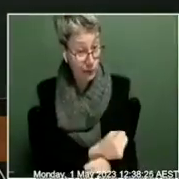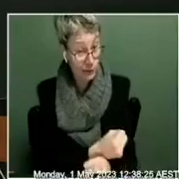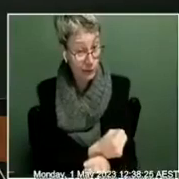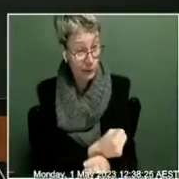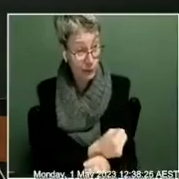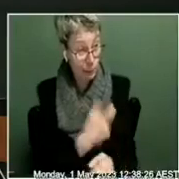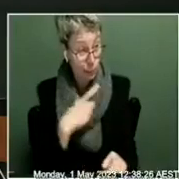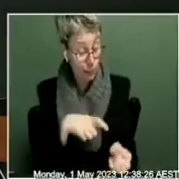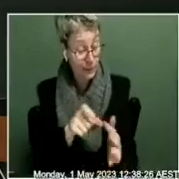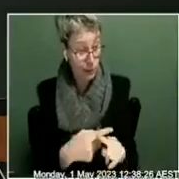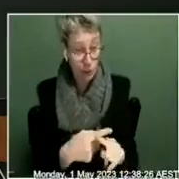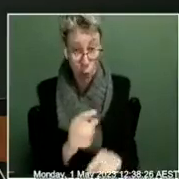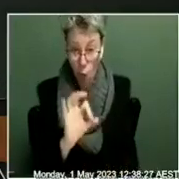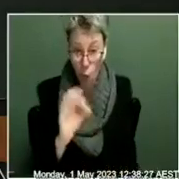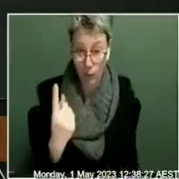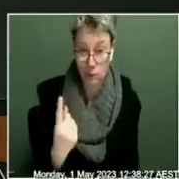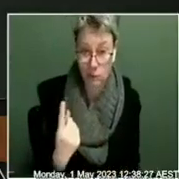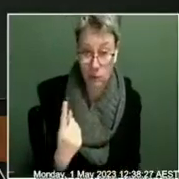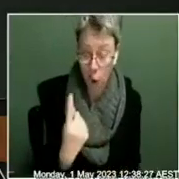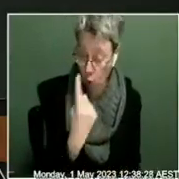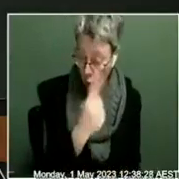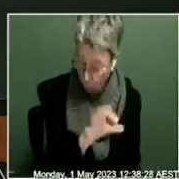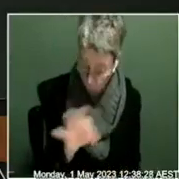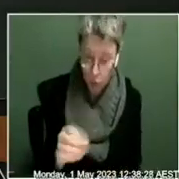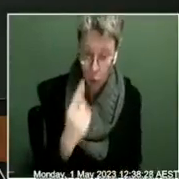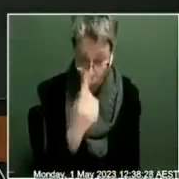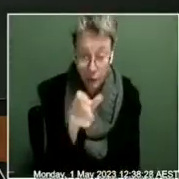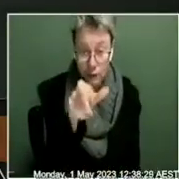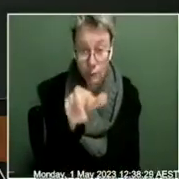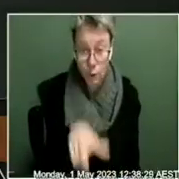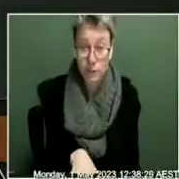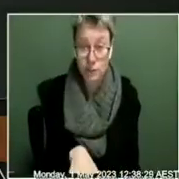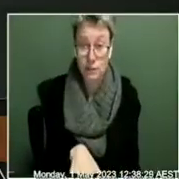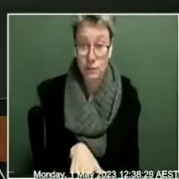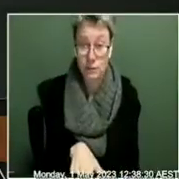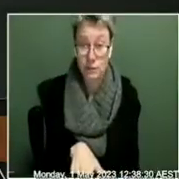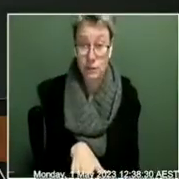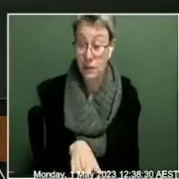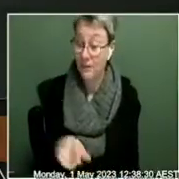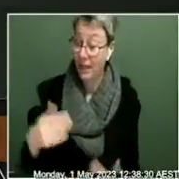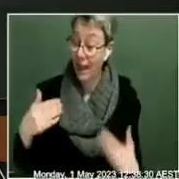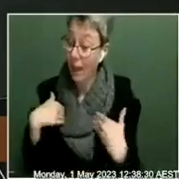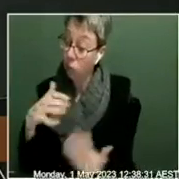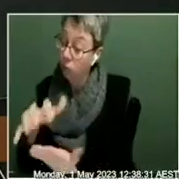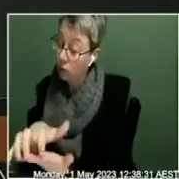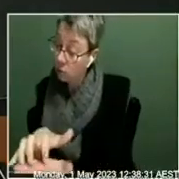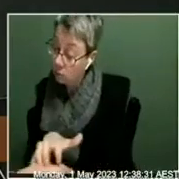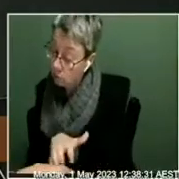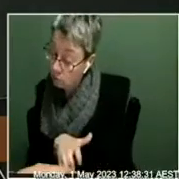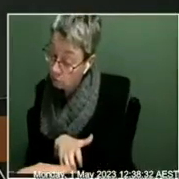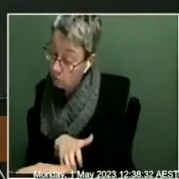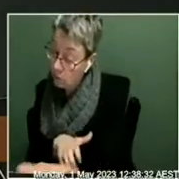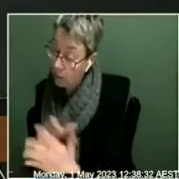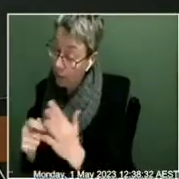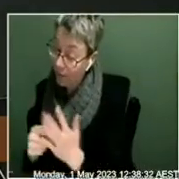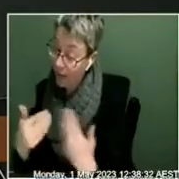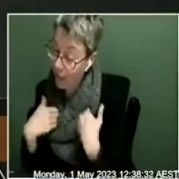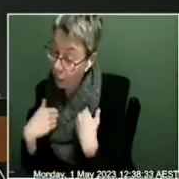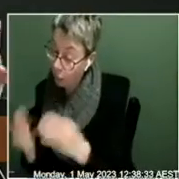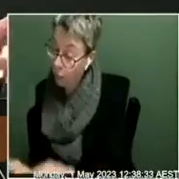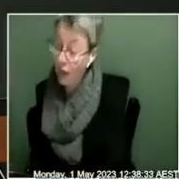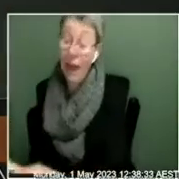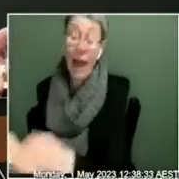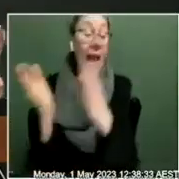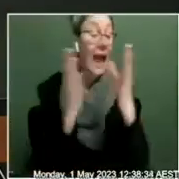by Department of Health, and then we get another level of care by Justice Health. So how